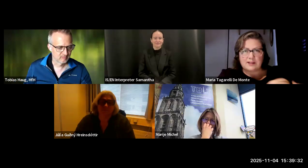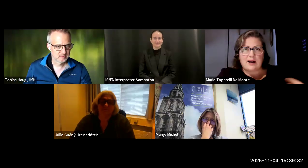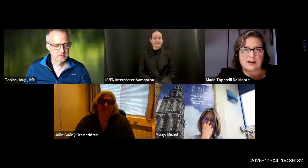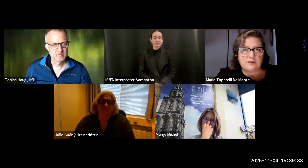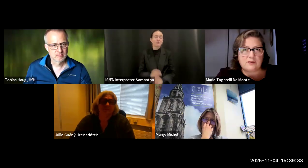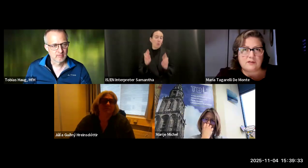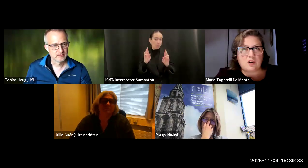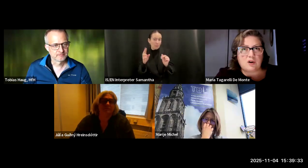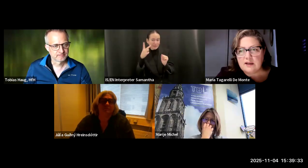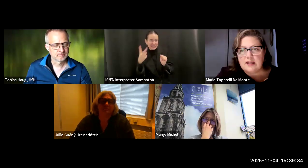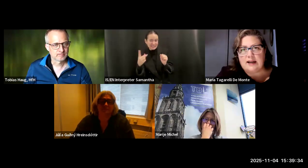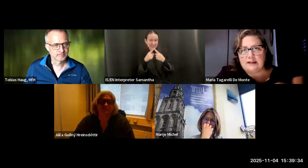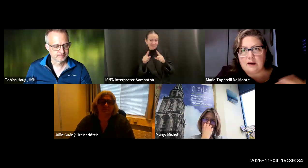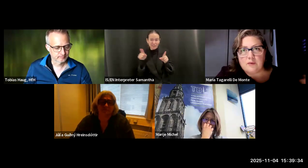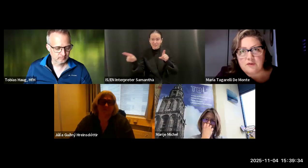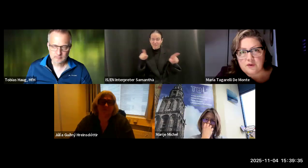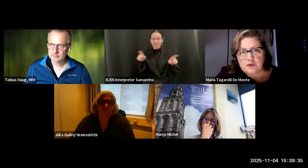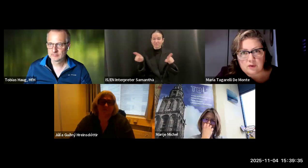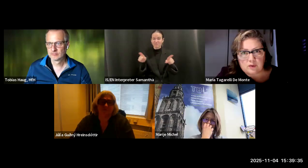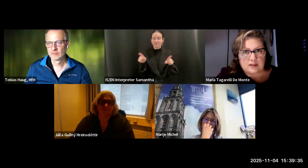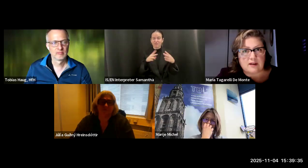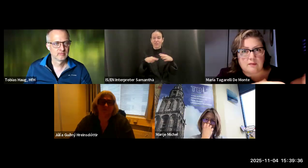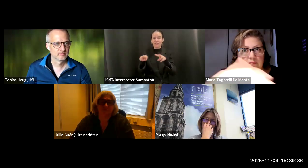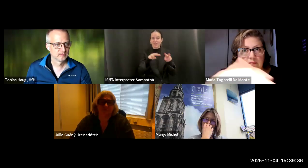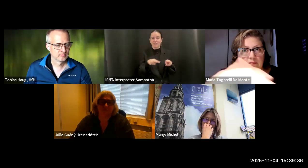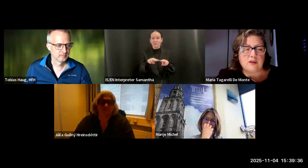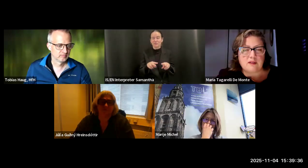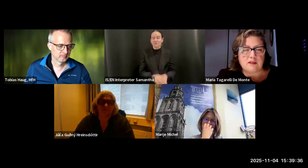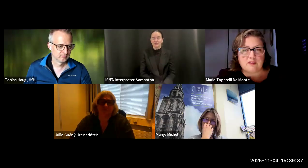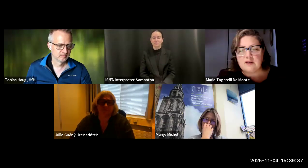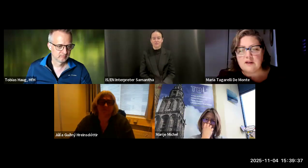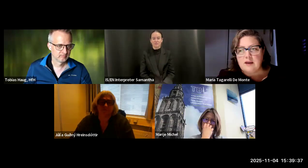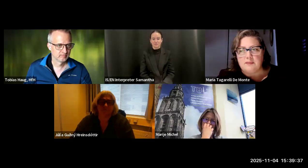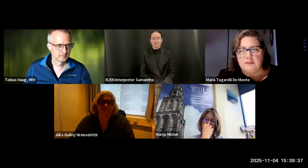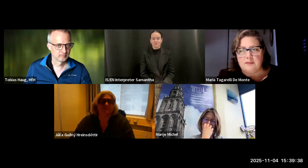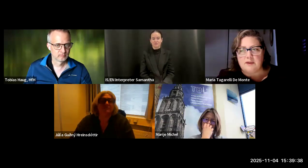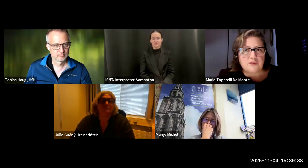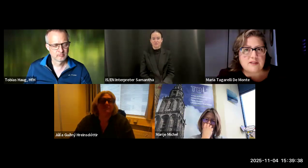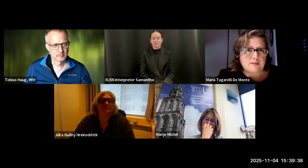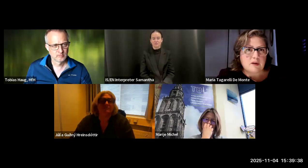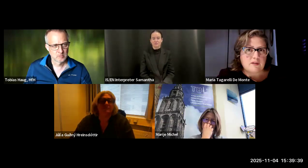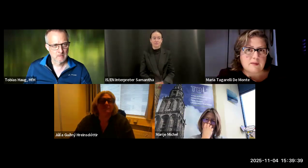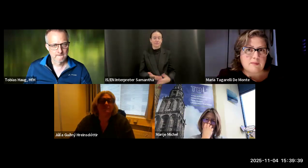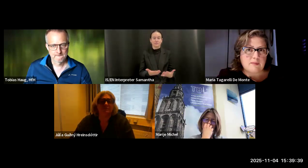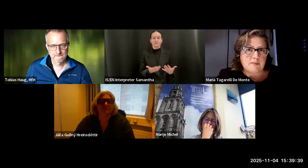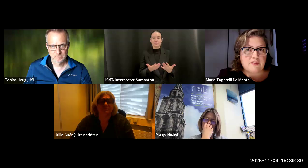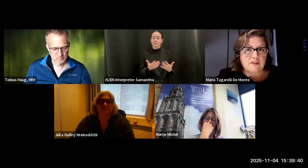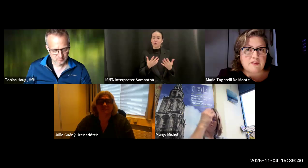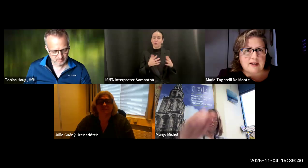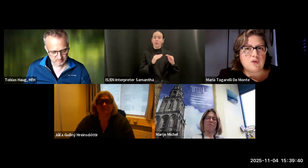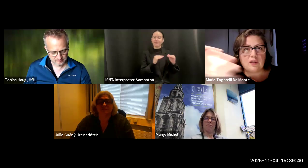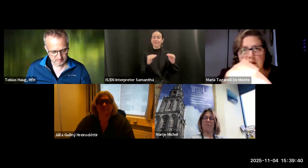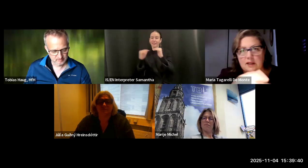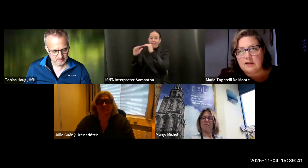difference between the kind of contents that I'm referring to. These are very different, but the difference is motivated by